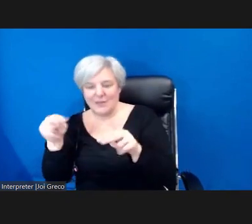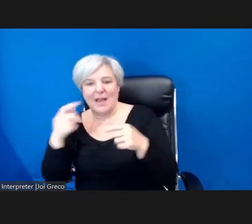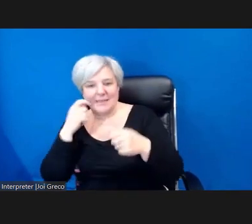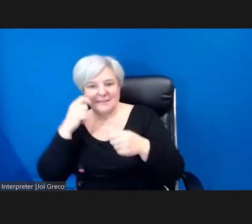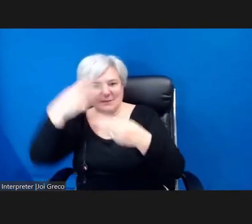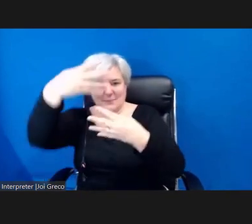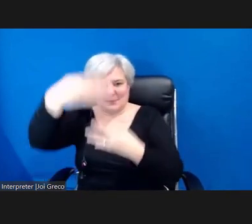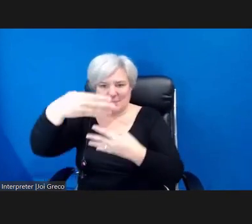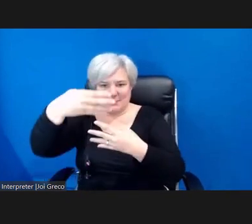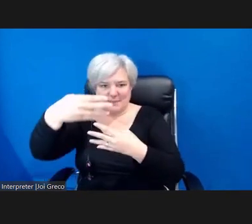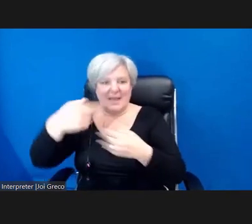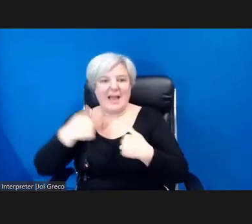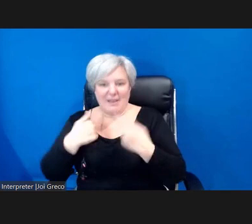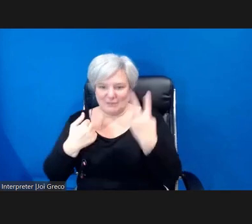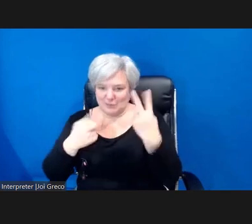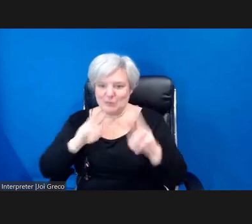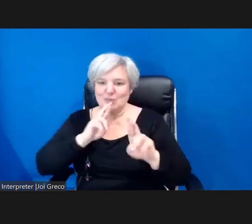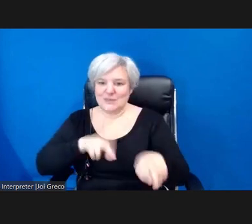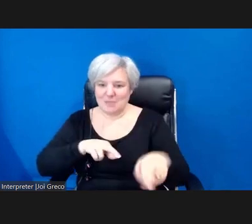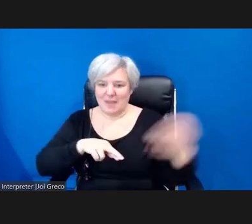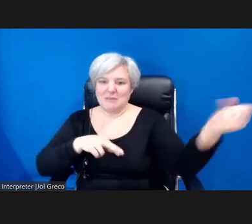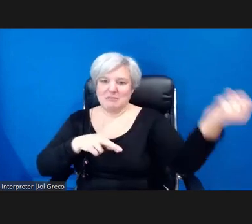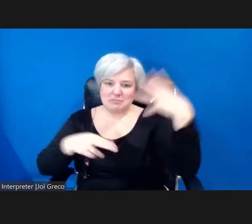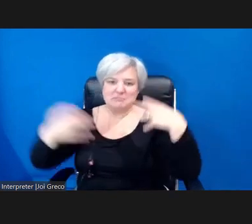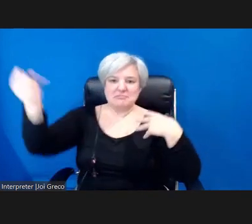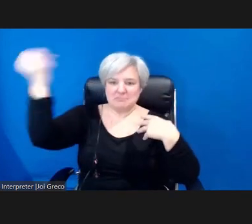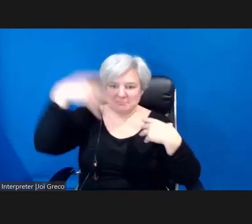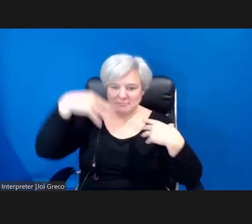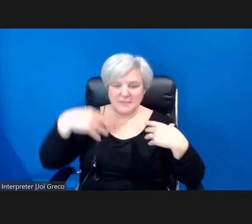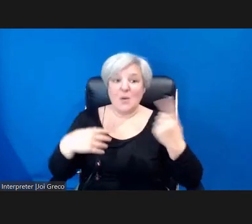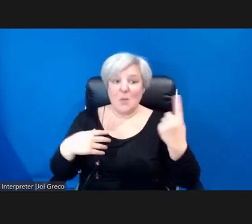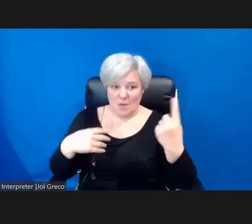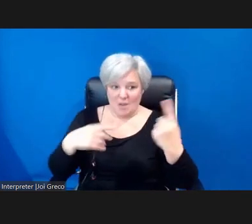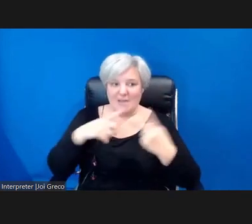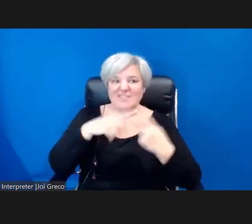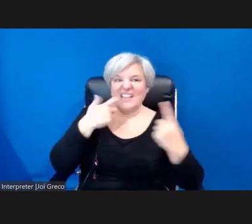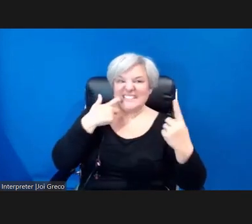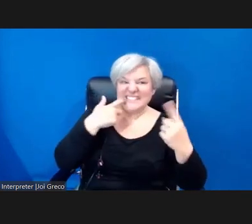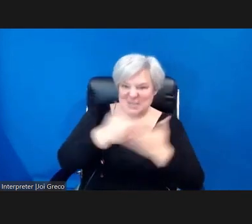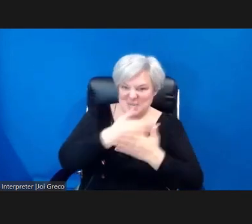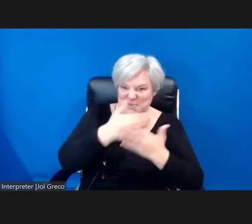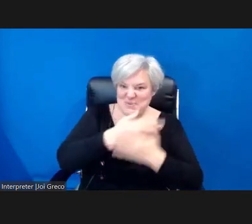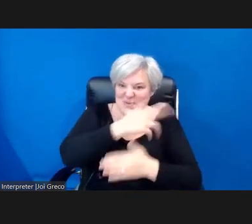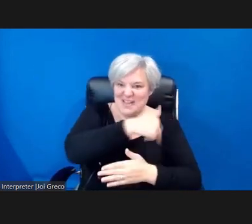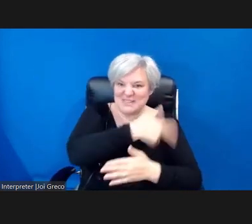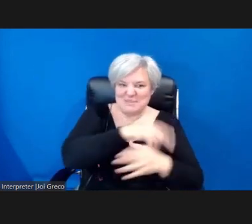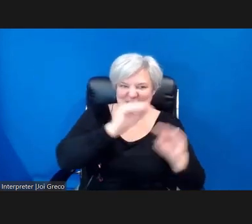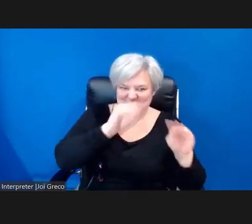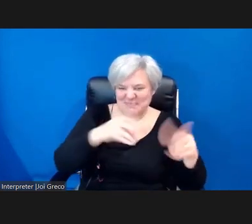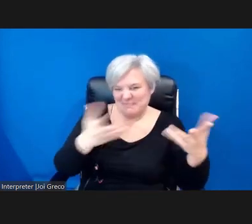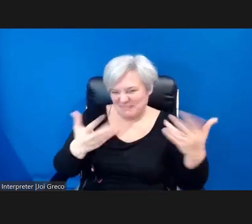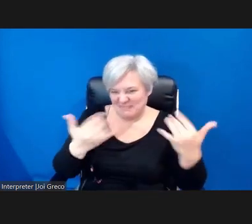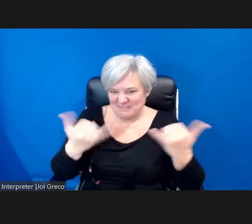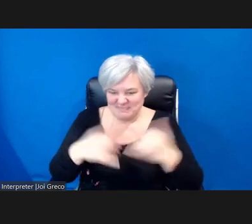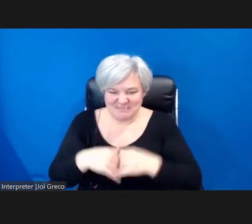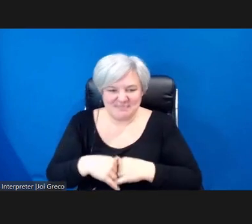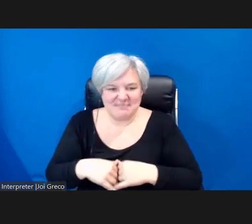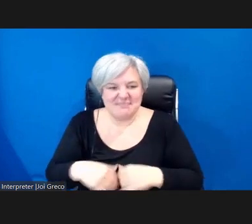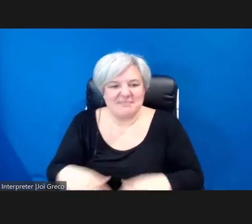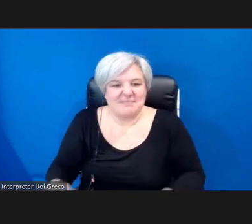two responses to the screening protocol, and one of them is this brand new hospital that I entered in today.